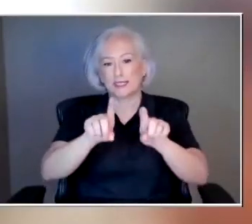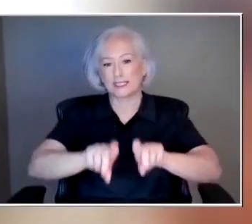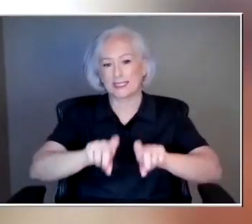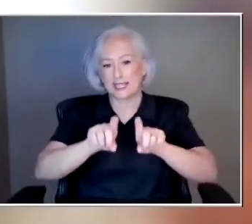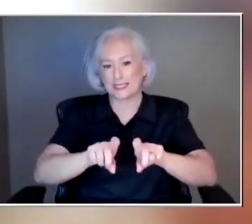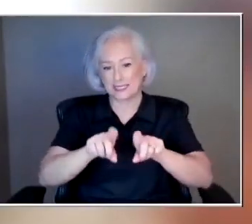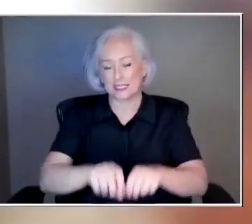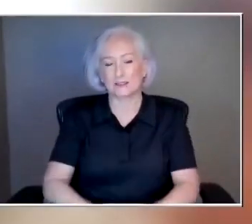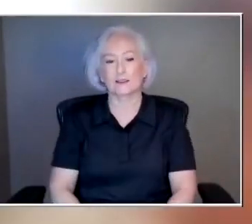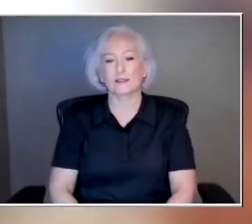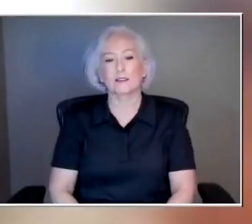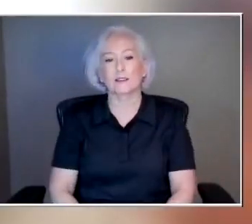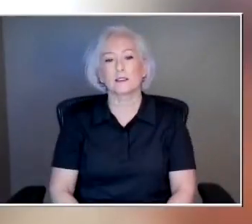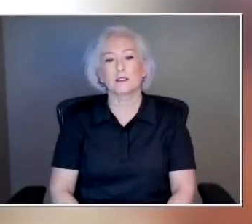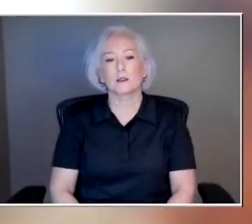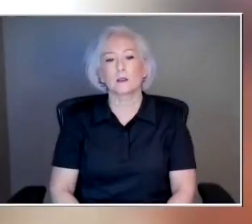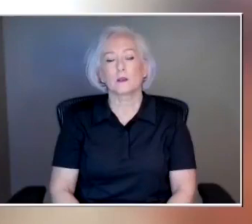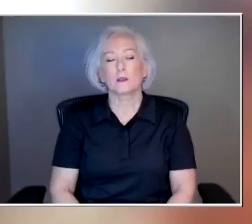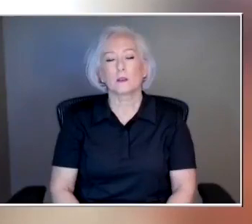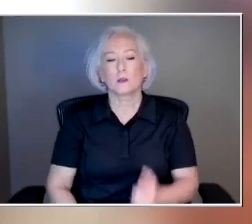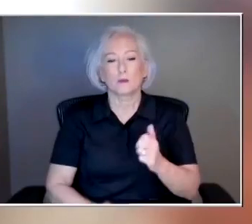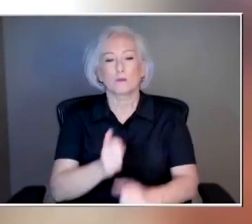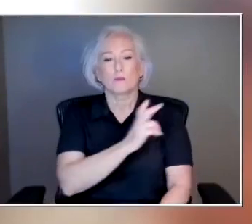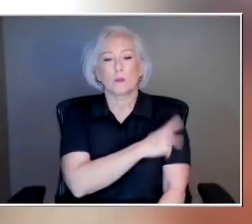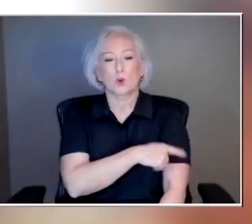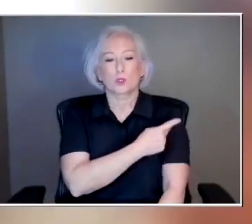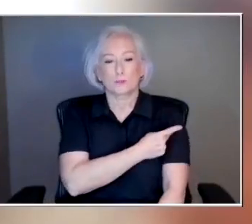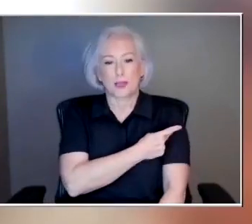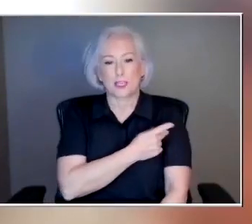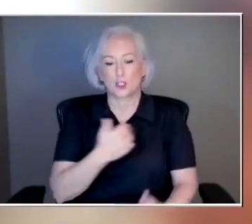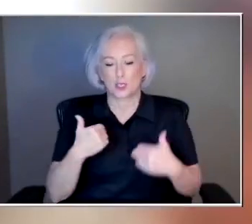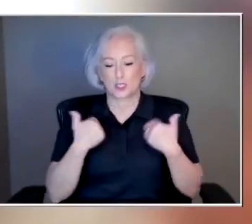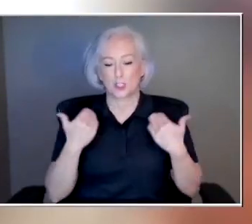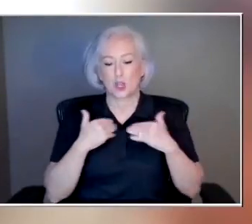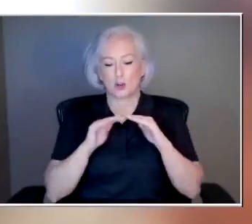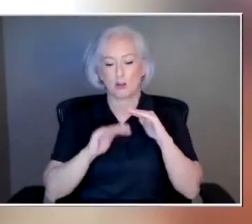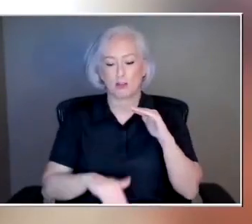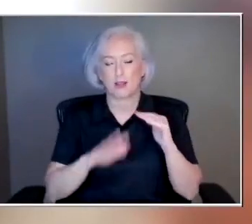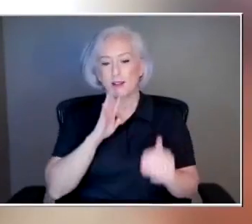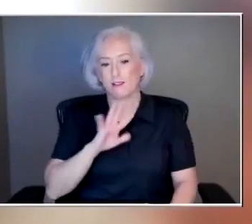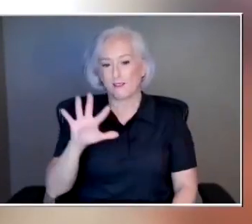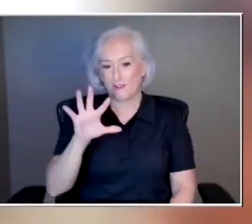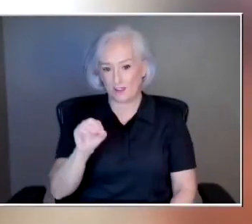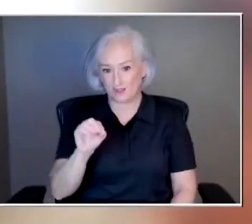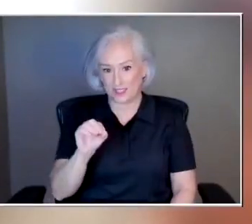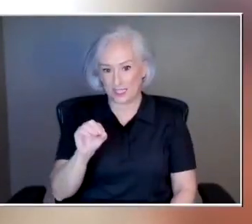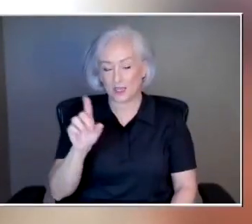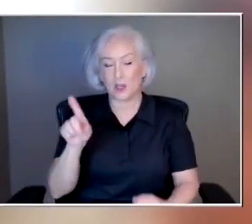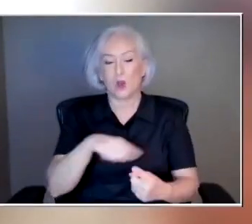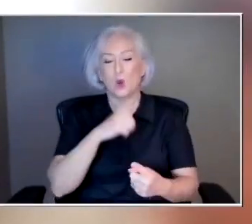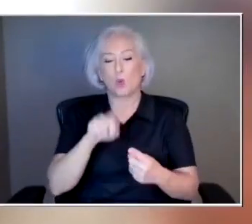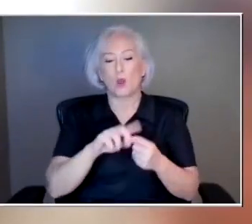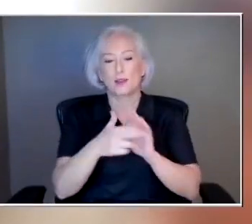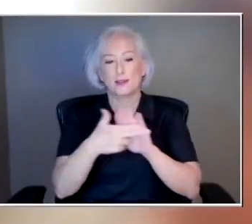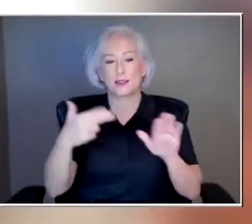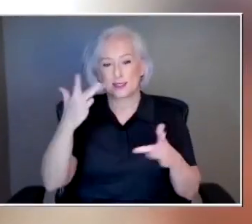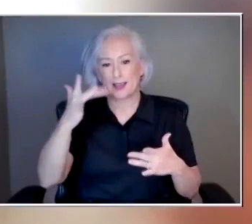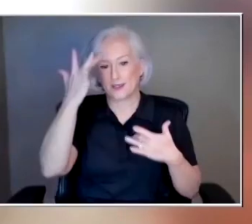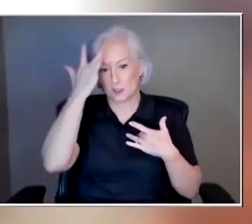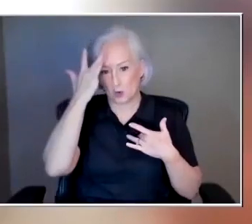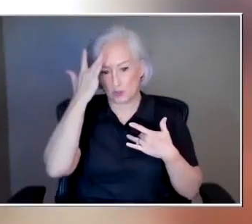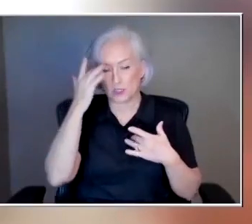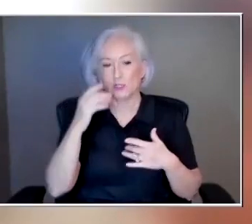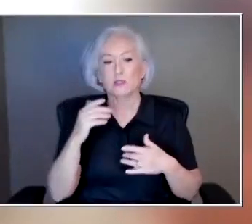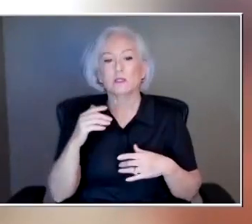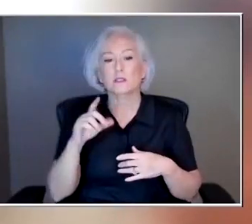said that, most patients that are younger than 50 years of age at the time of diagnosis, any patient that has more